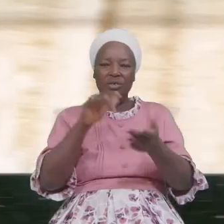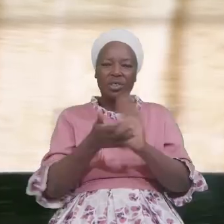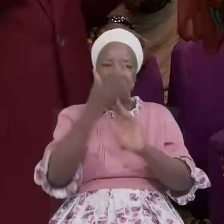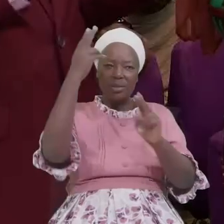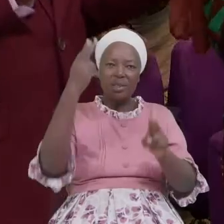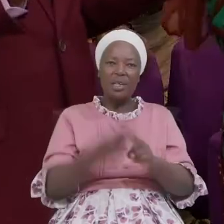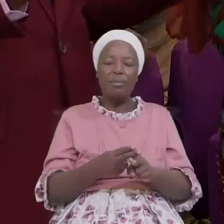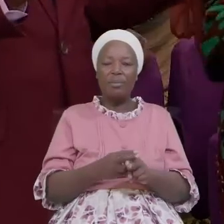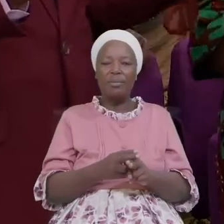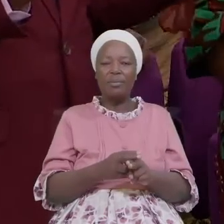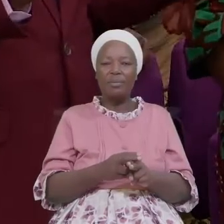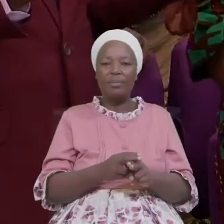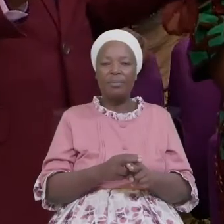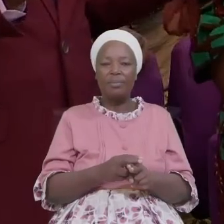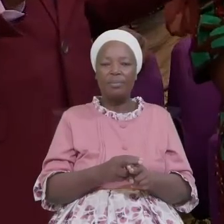name.